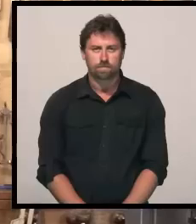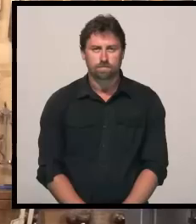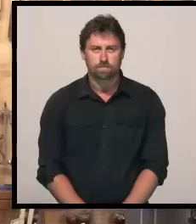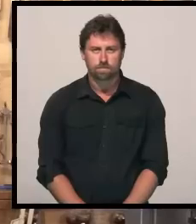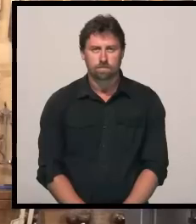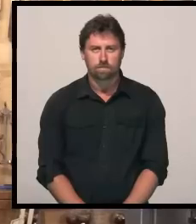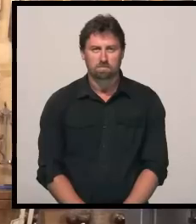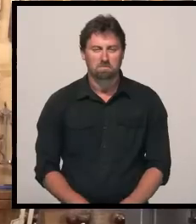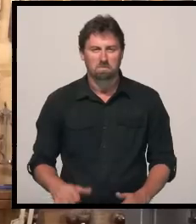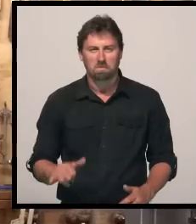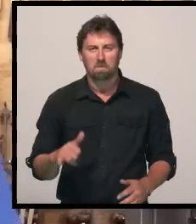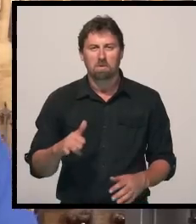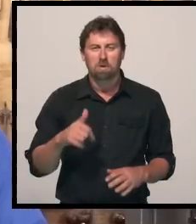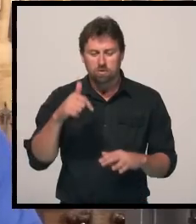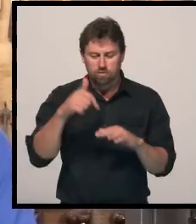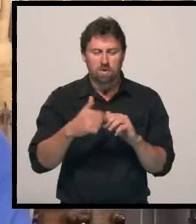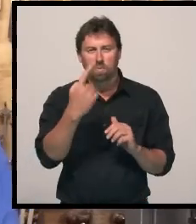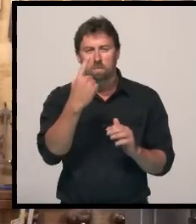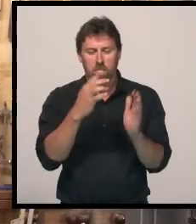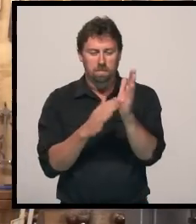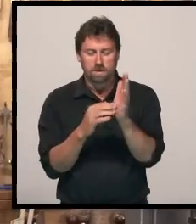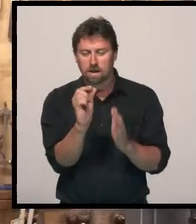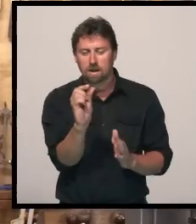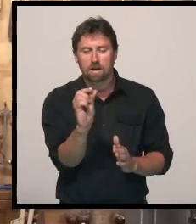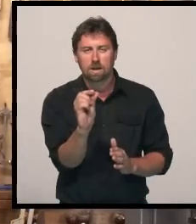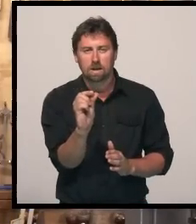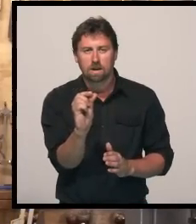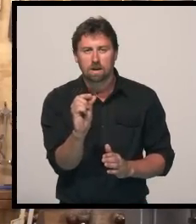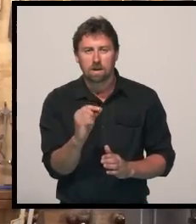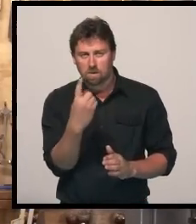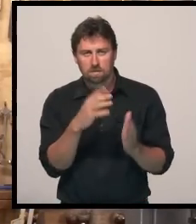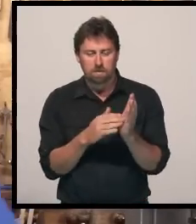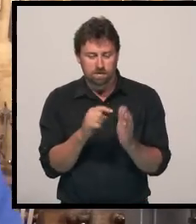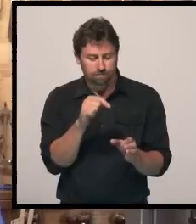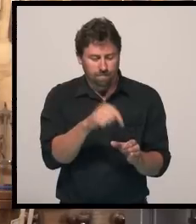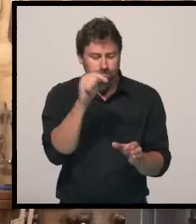And this is about a 1mm drill bit. We don't need that clamp anymore.